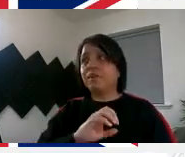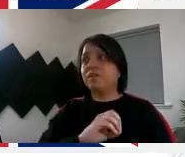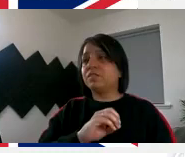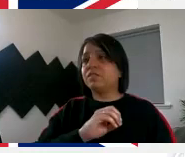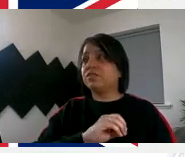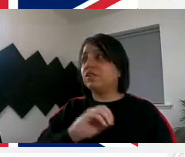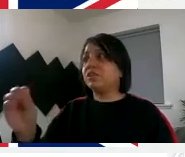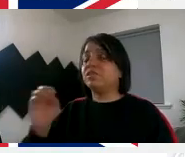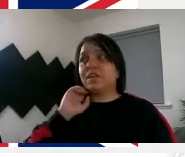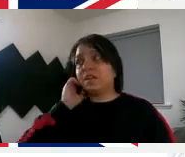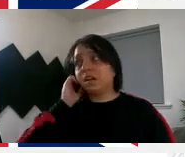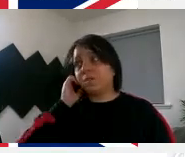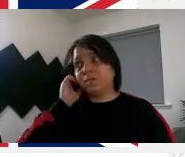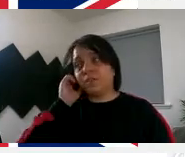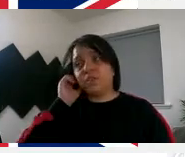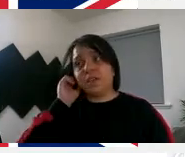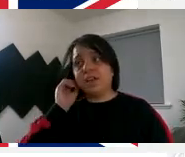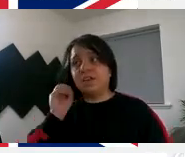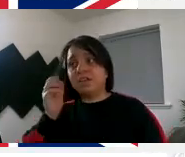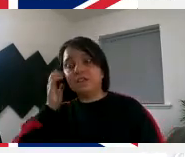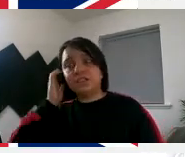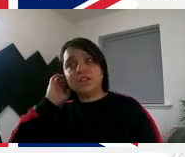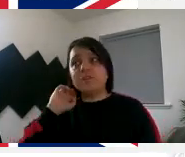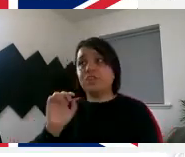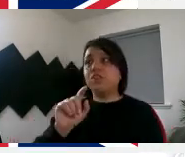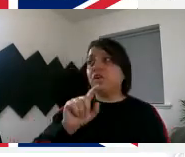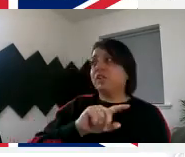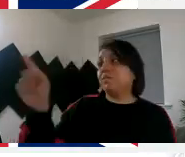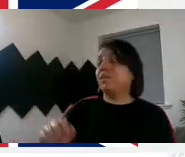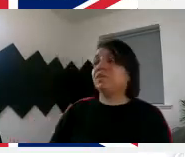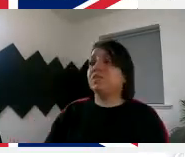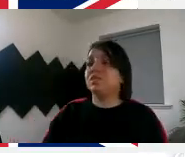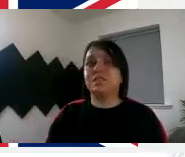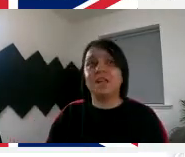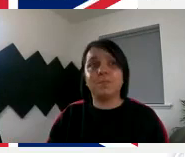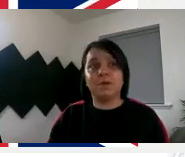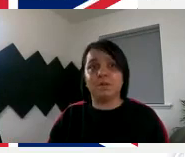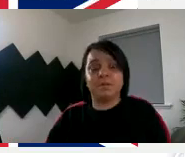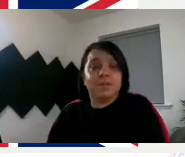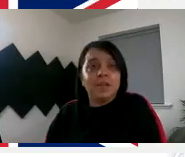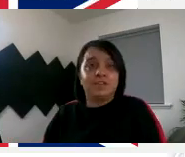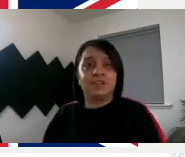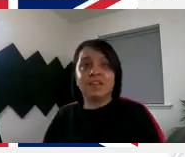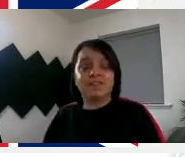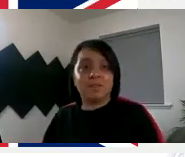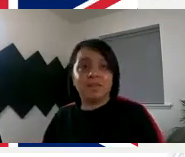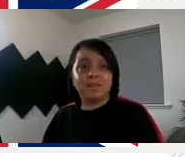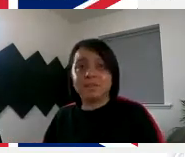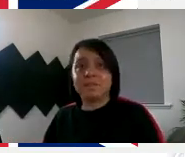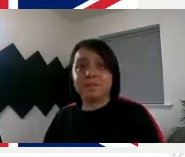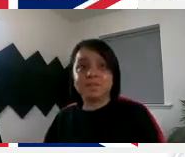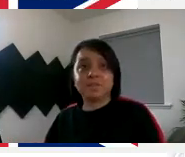from the US to the UK? So is there any words that you know that belongs to the same